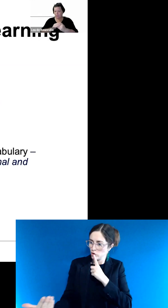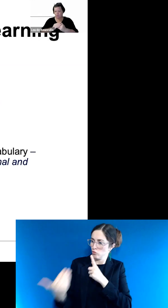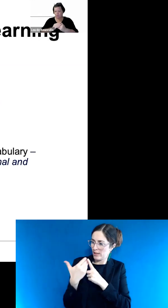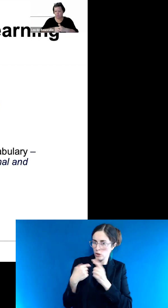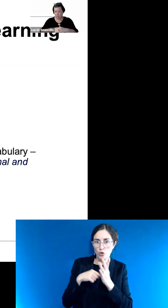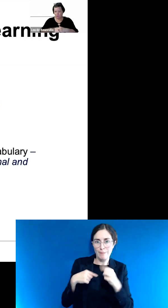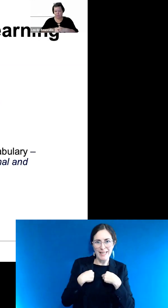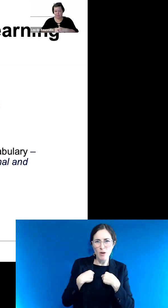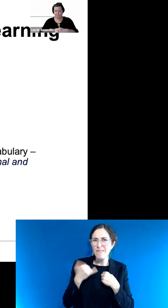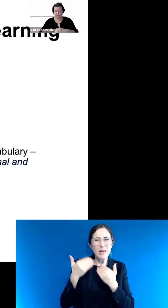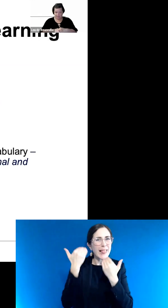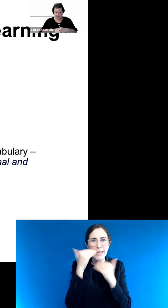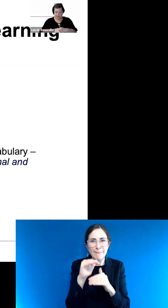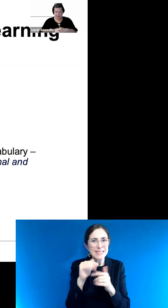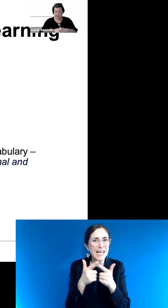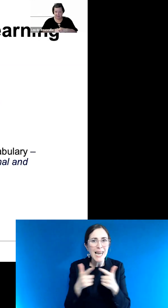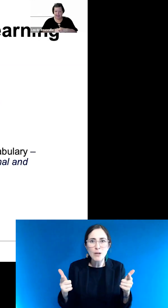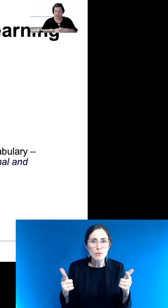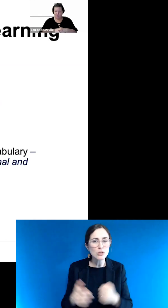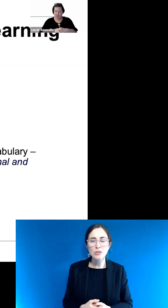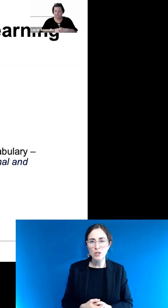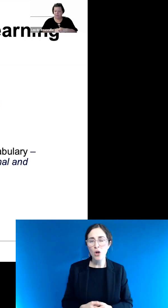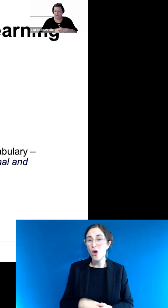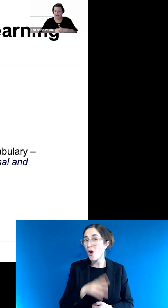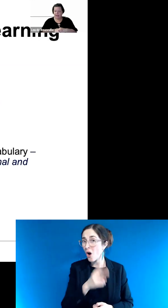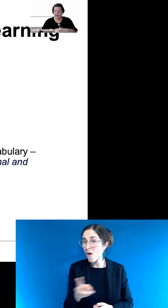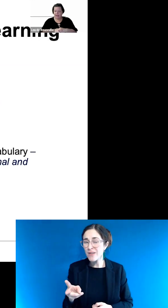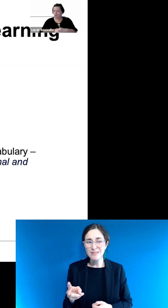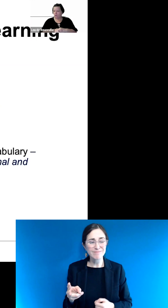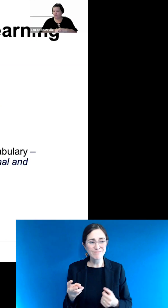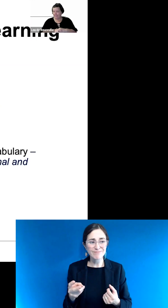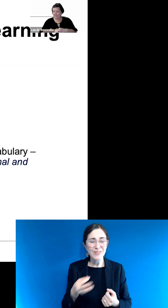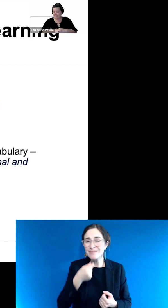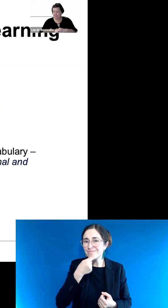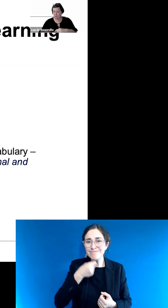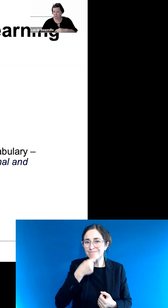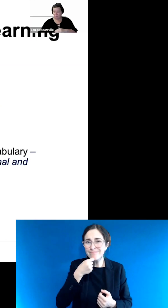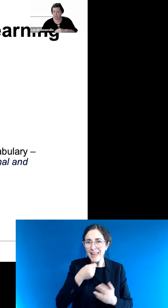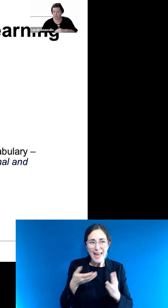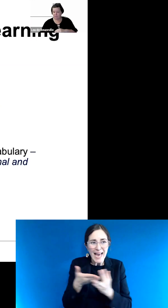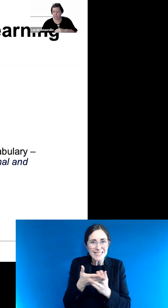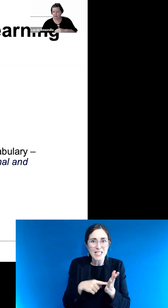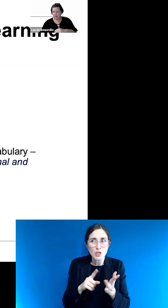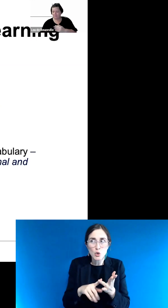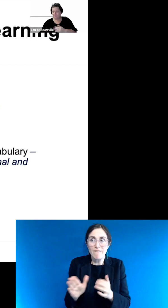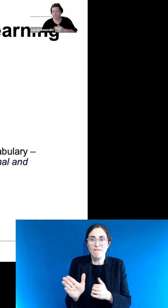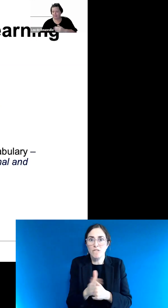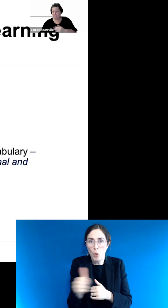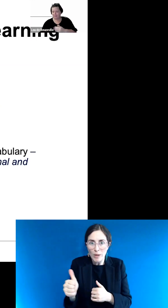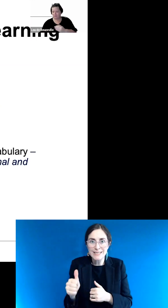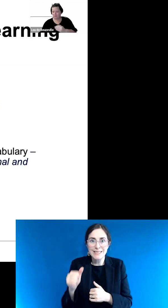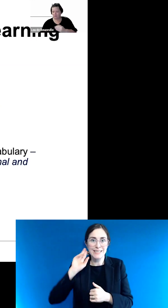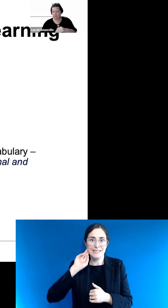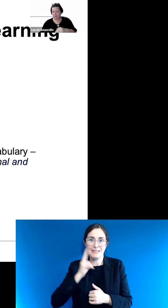it's very restricted or reduced. They often have not a lot of access to fluent models. I mean, the fact